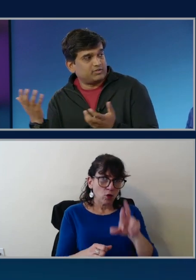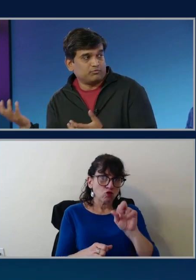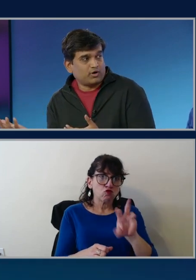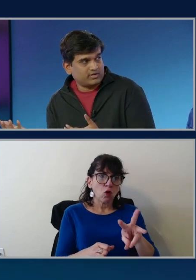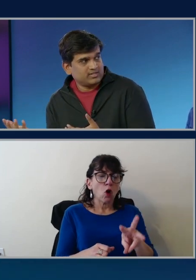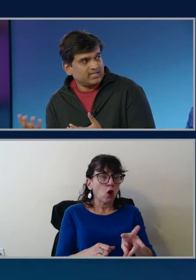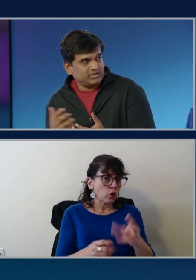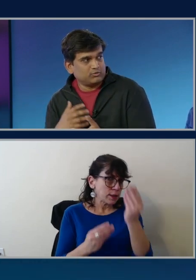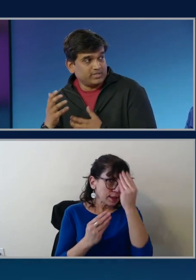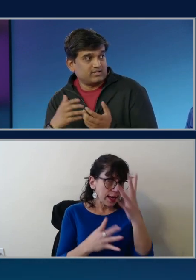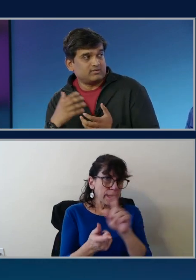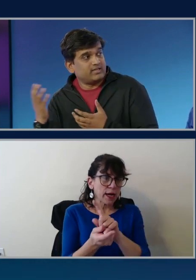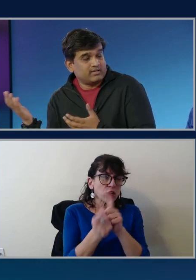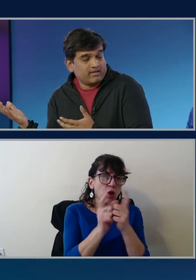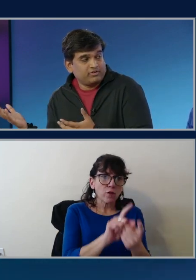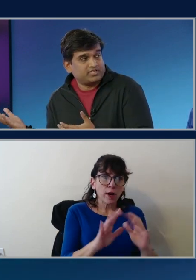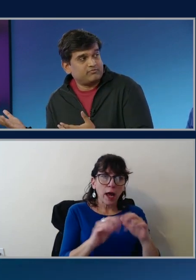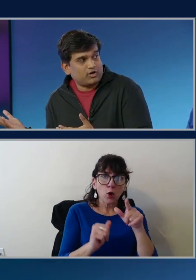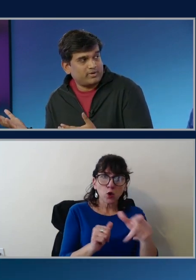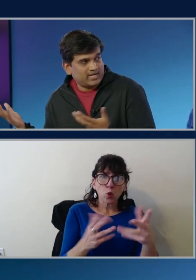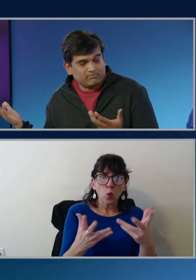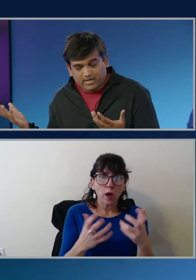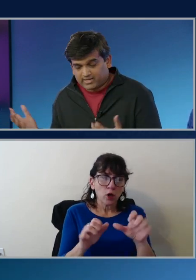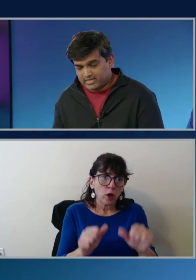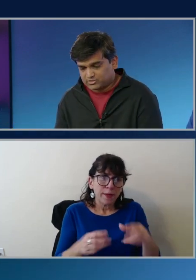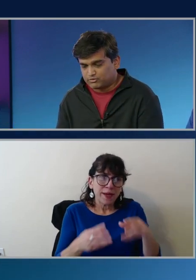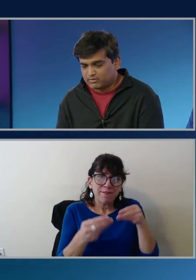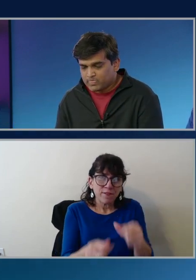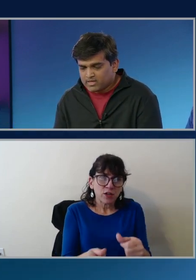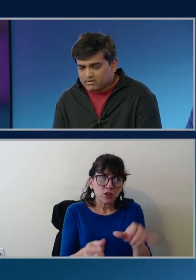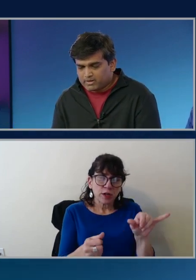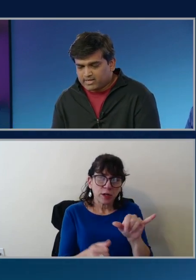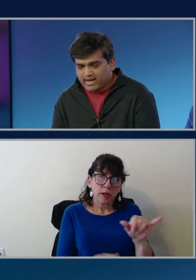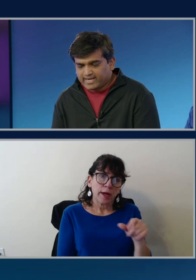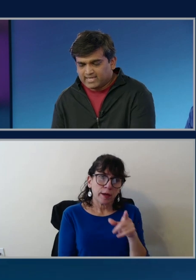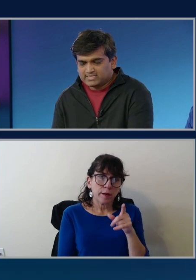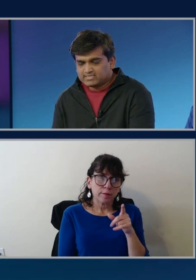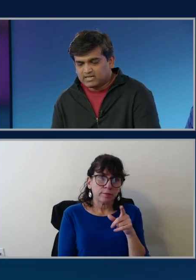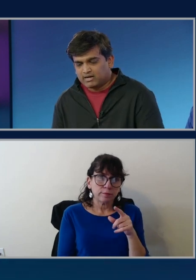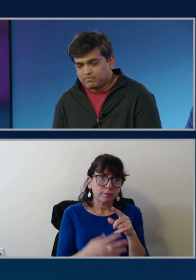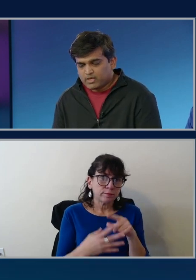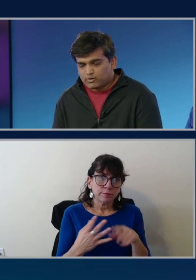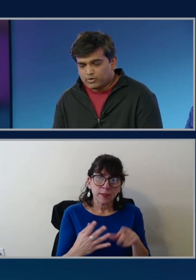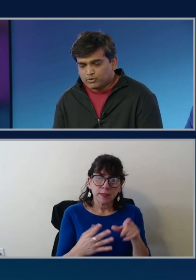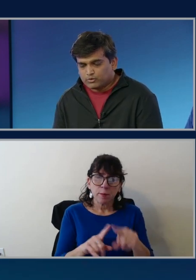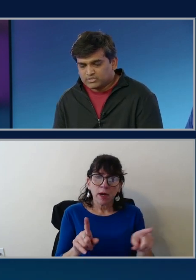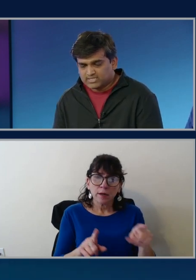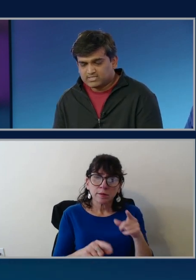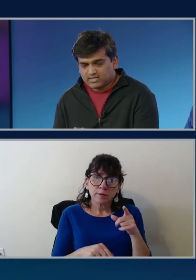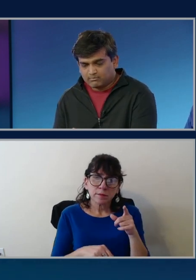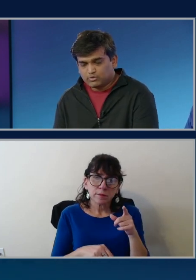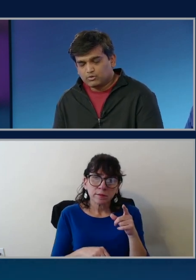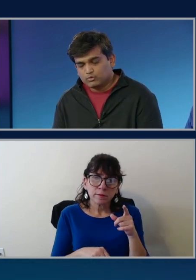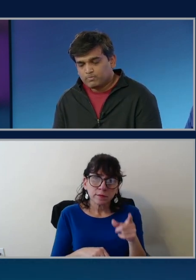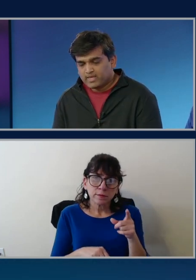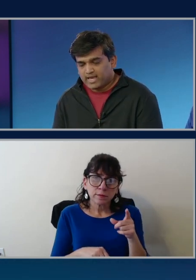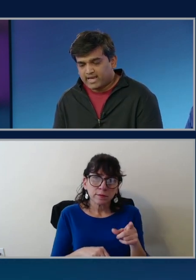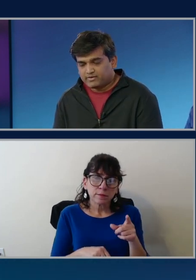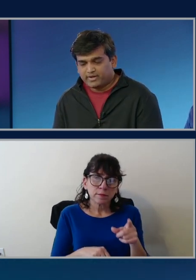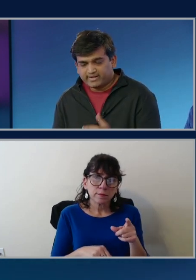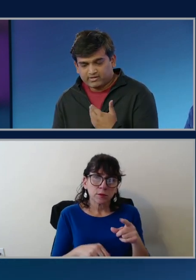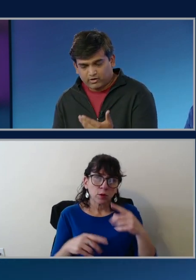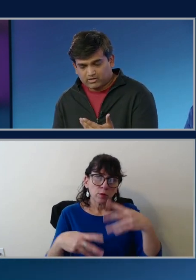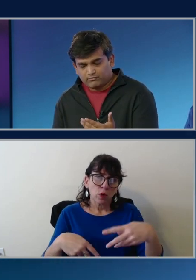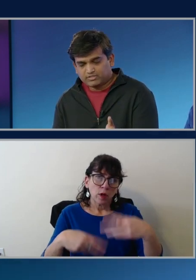way that you want. It could be in an efficient format like Parquet and so on. But idea is you just come to Glue